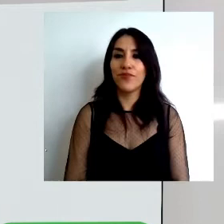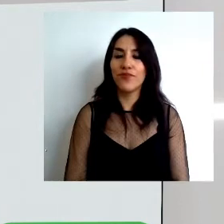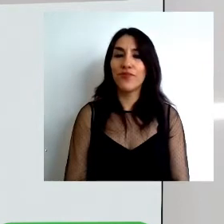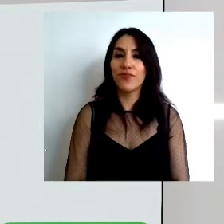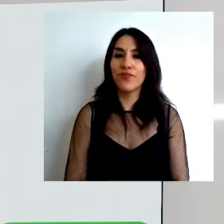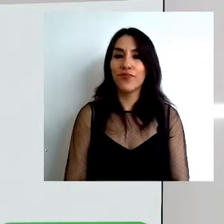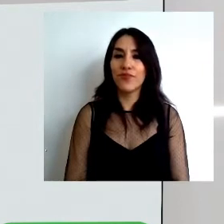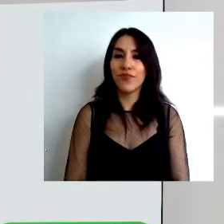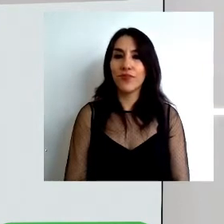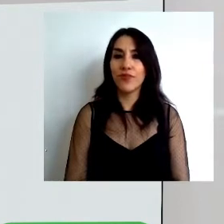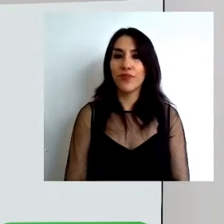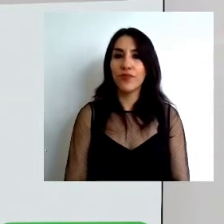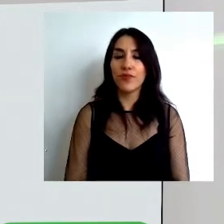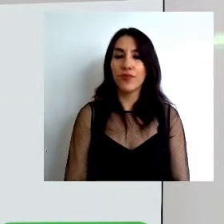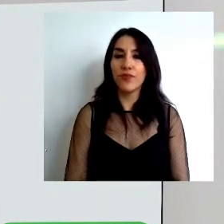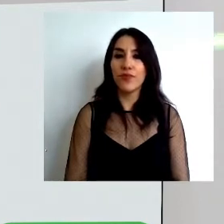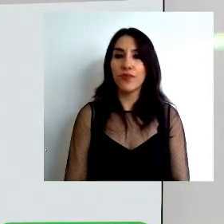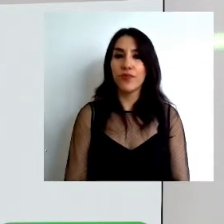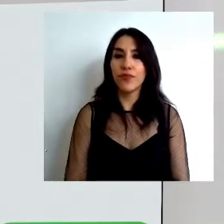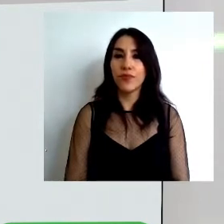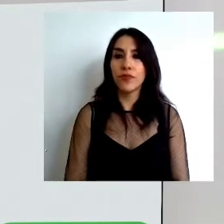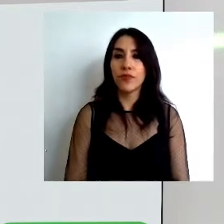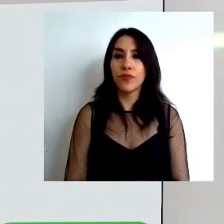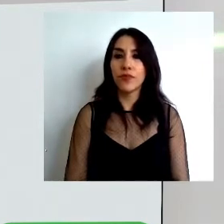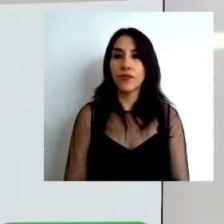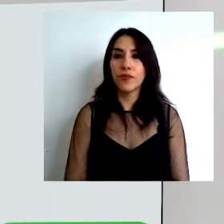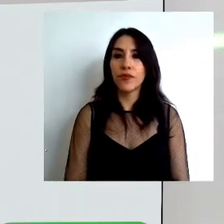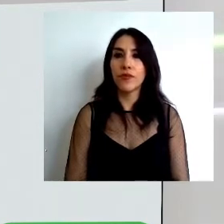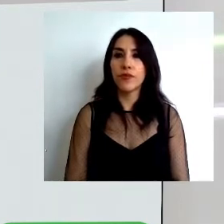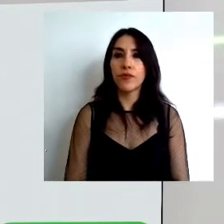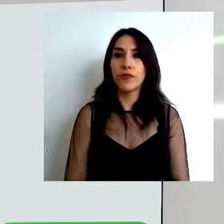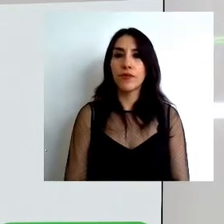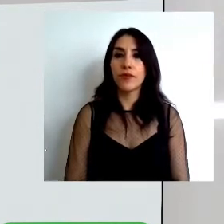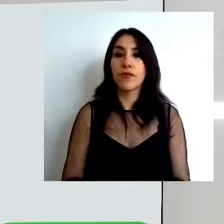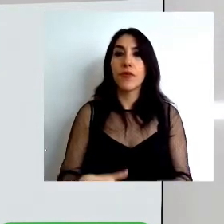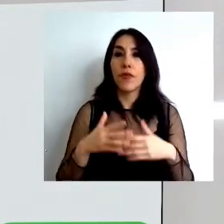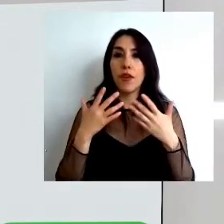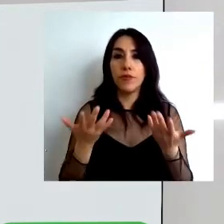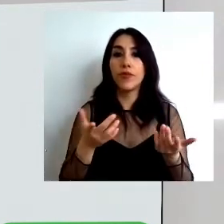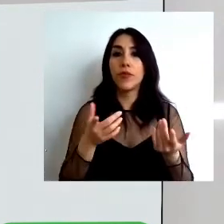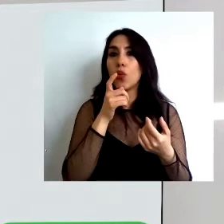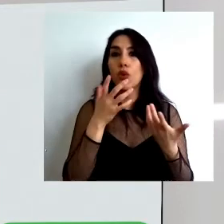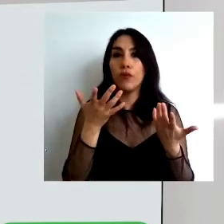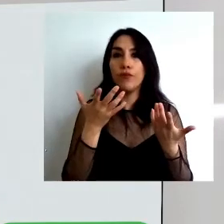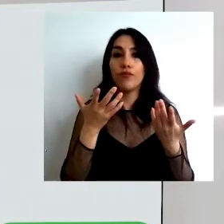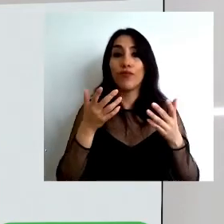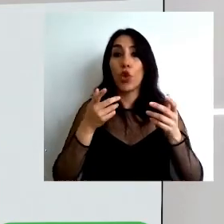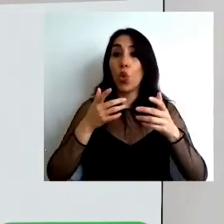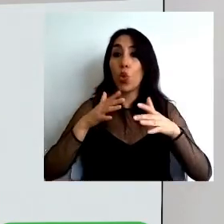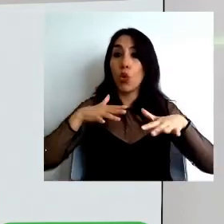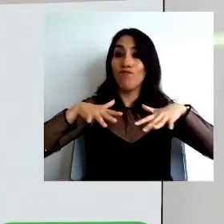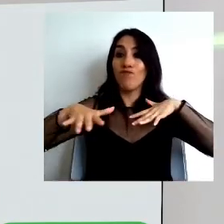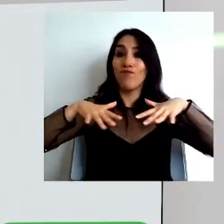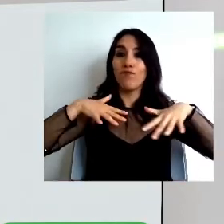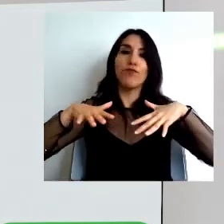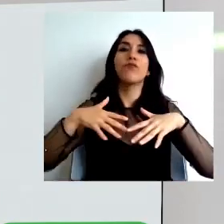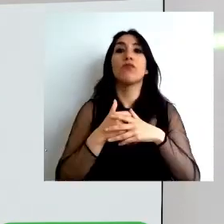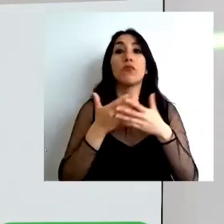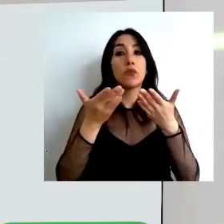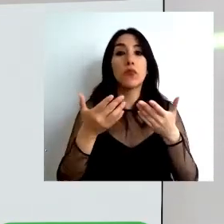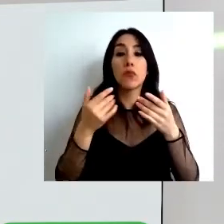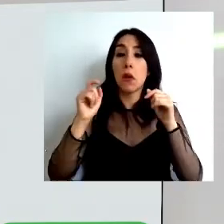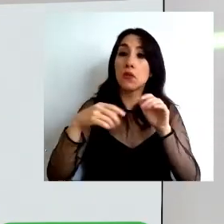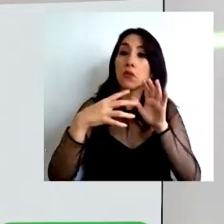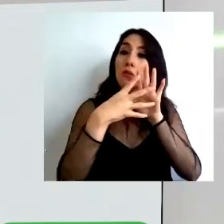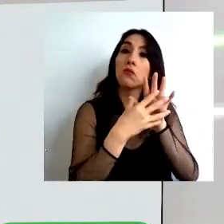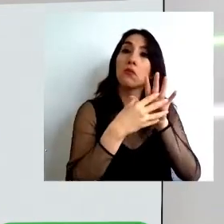sustainable business or funding model. So it will be very difficult for you or for partners to adopt your